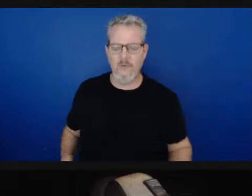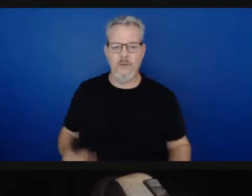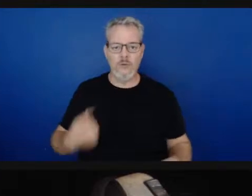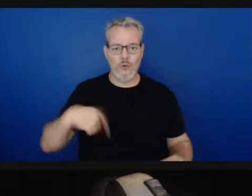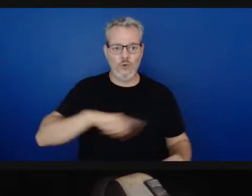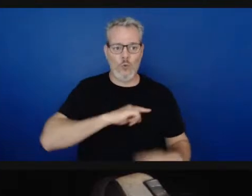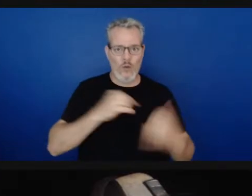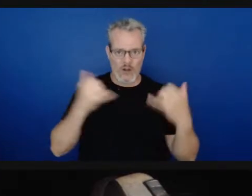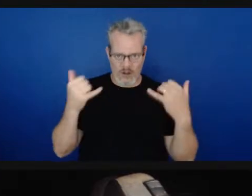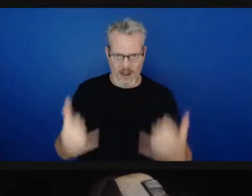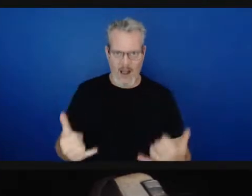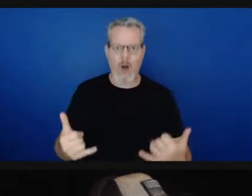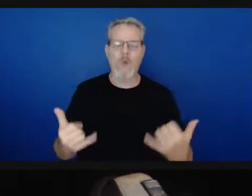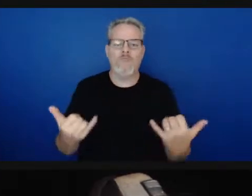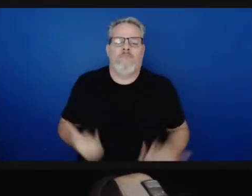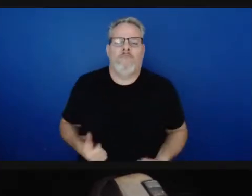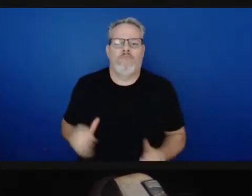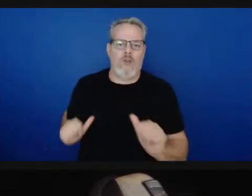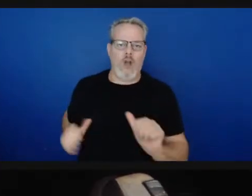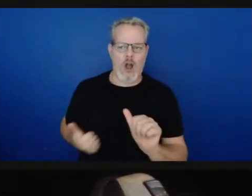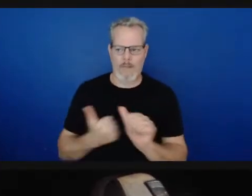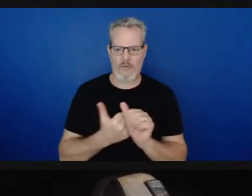are now current.